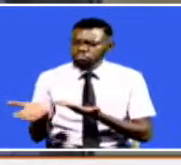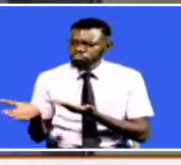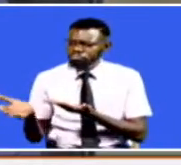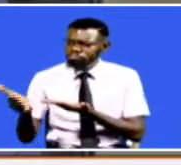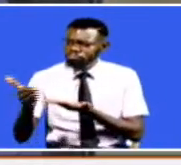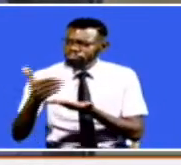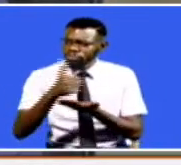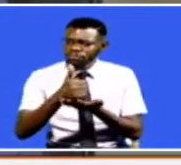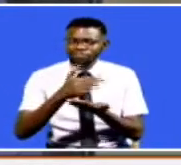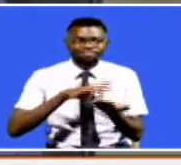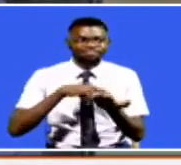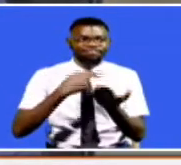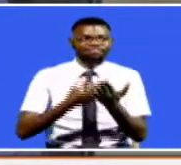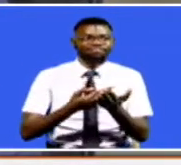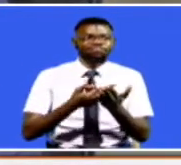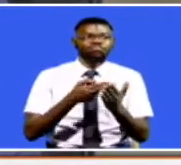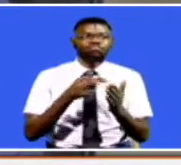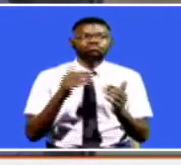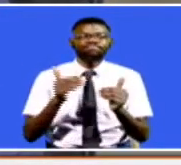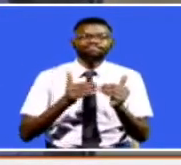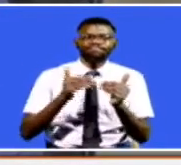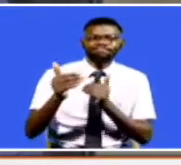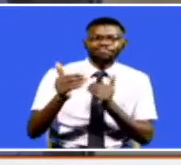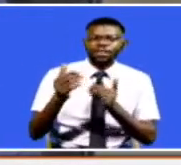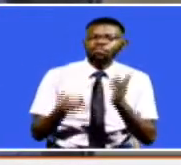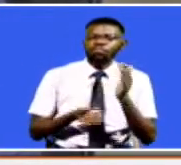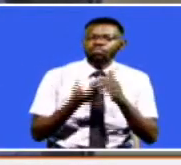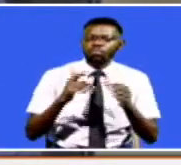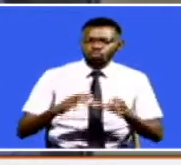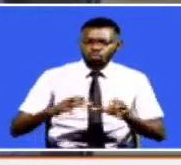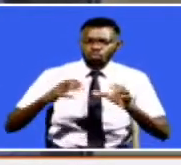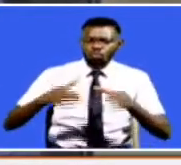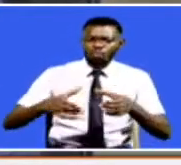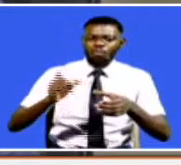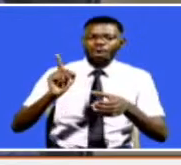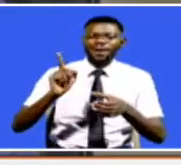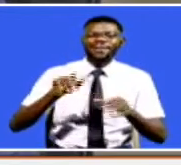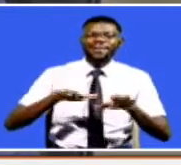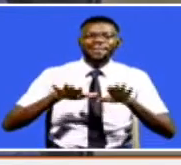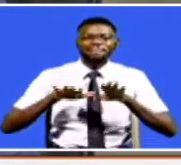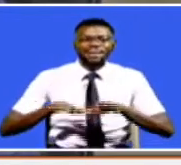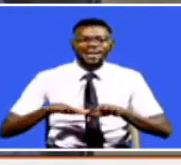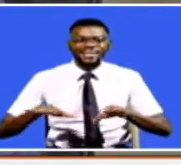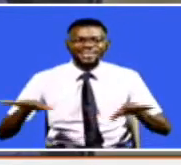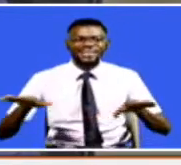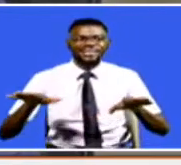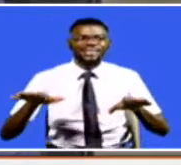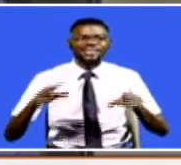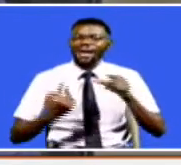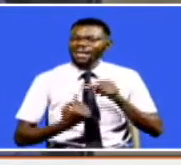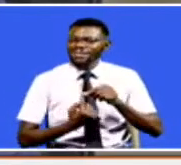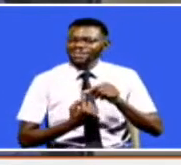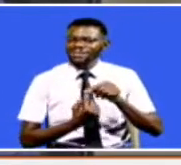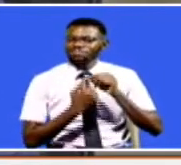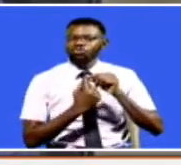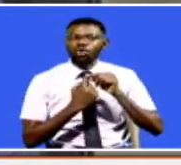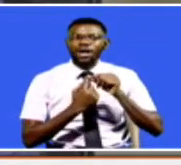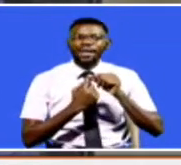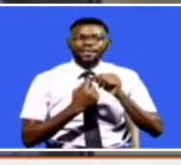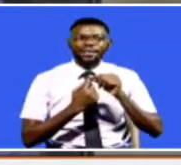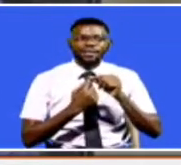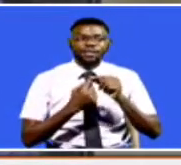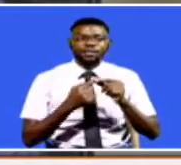resources for the establishment of a Jumuiya cross-border market. These markets are distinct ecosystems